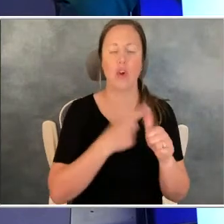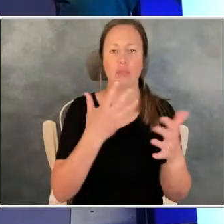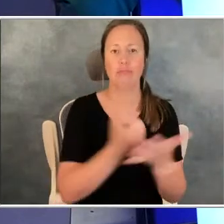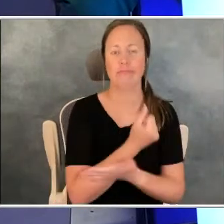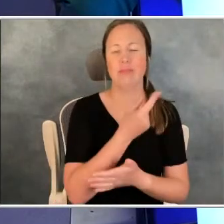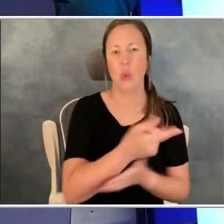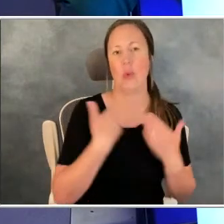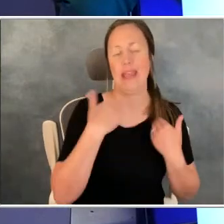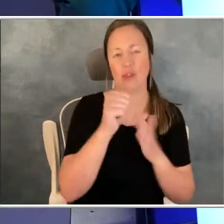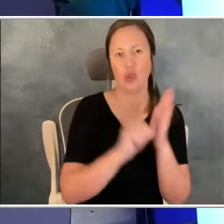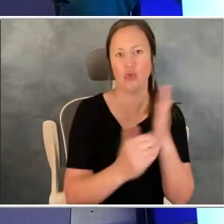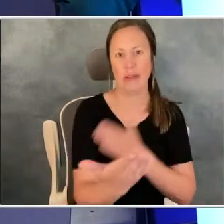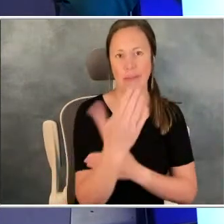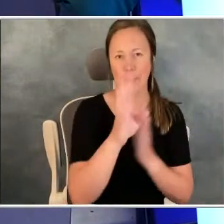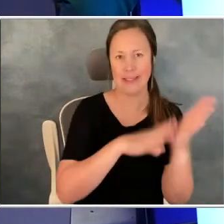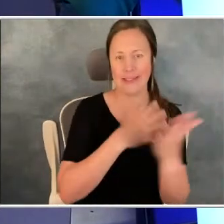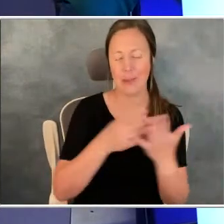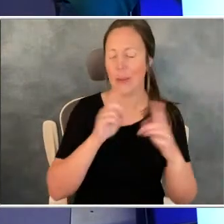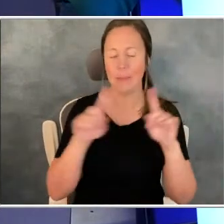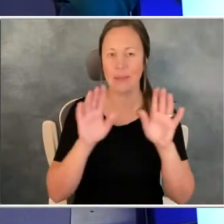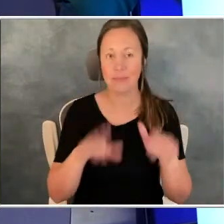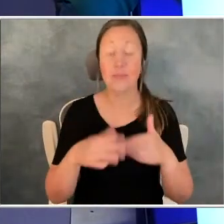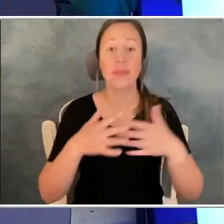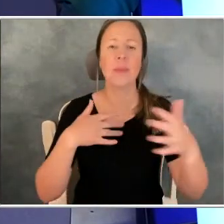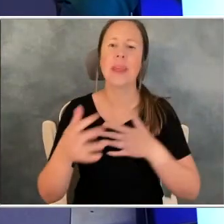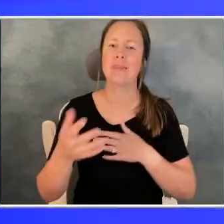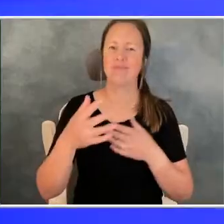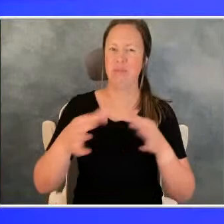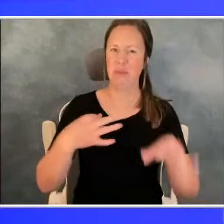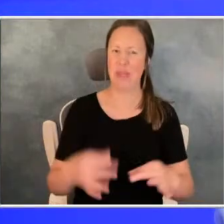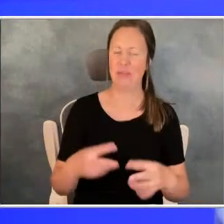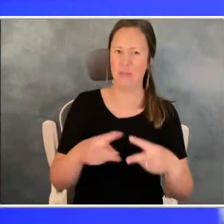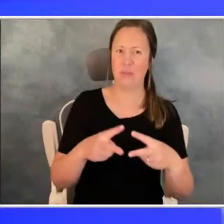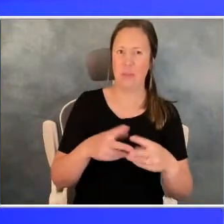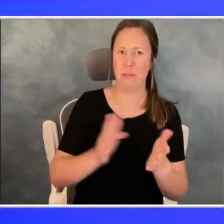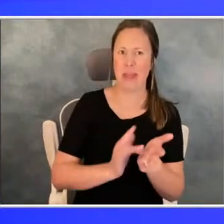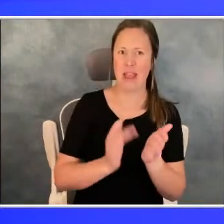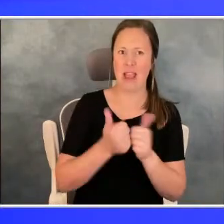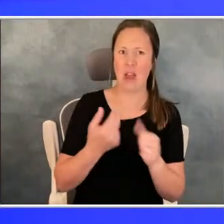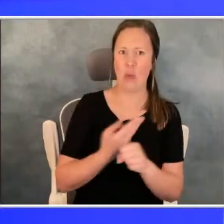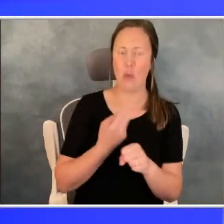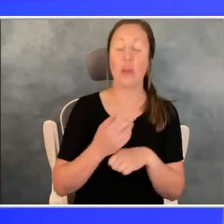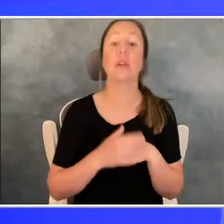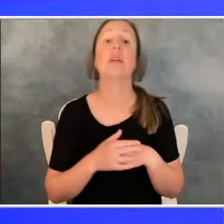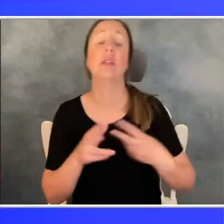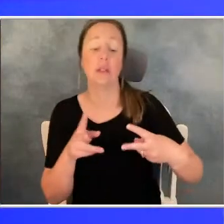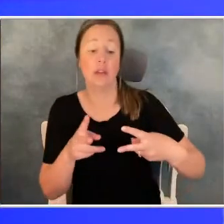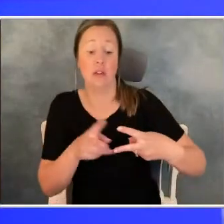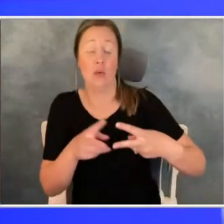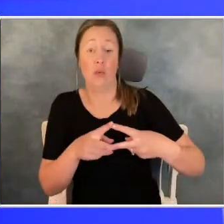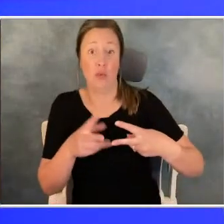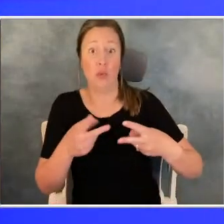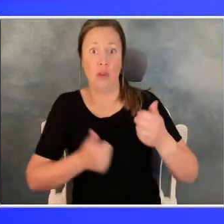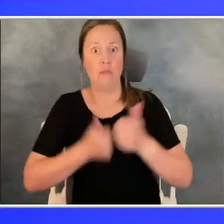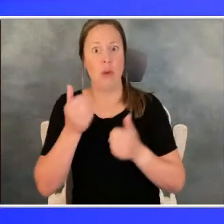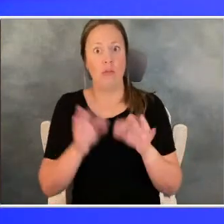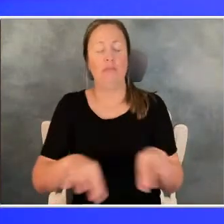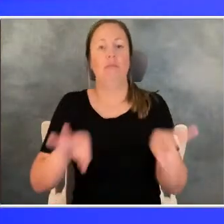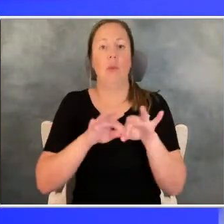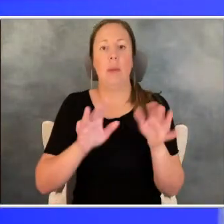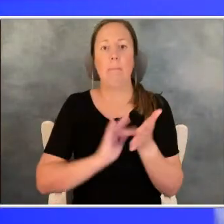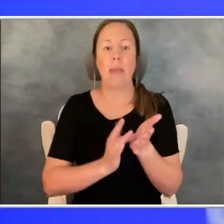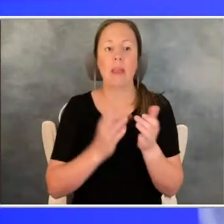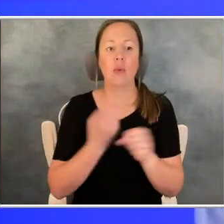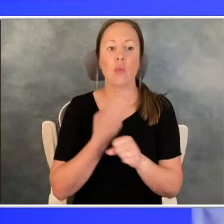about Cisplatin and Carboplatin and how are they being used? So Cisplatin and Carboplatin really are two of the most important drugs that we use